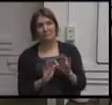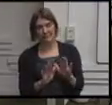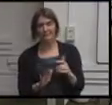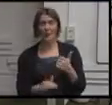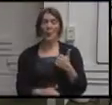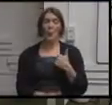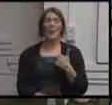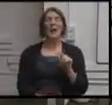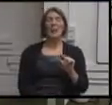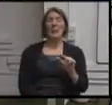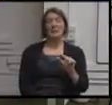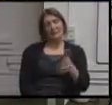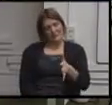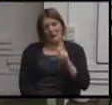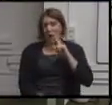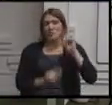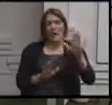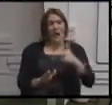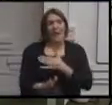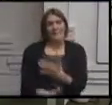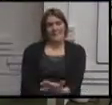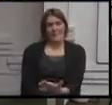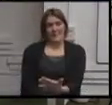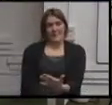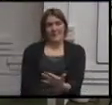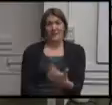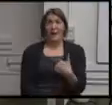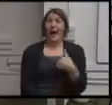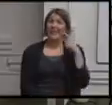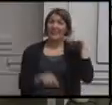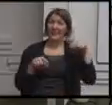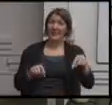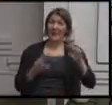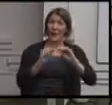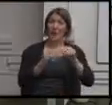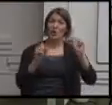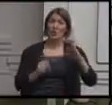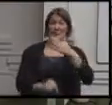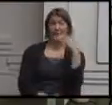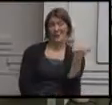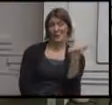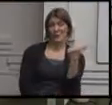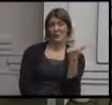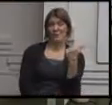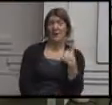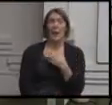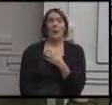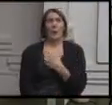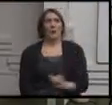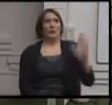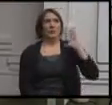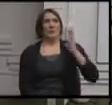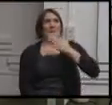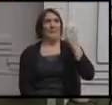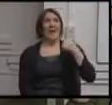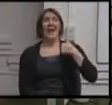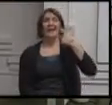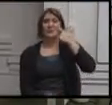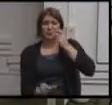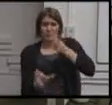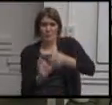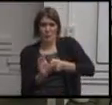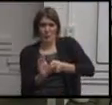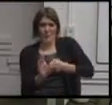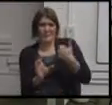not done a very good job at being the organization that I think this town could have. I have only joined the board as